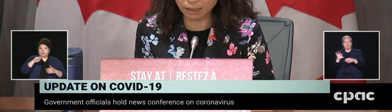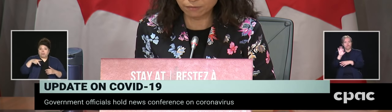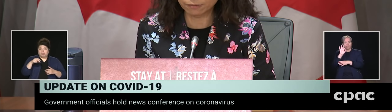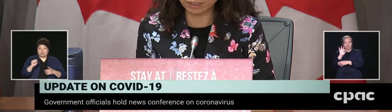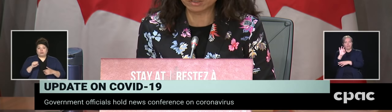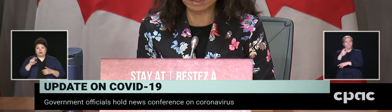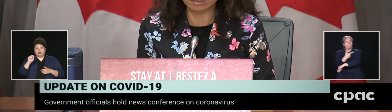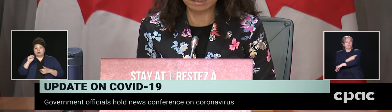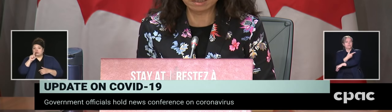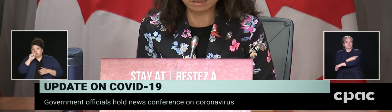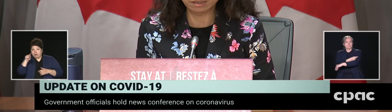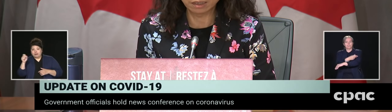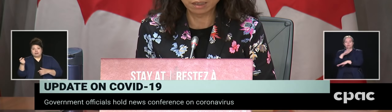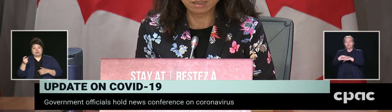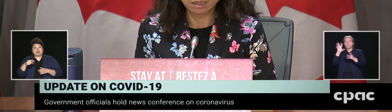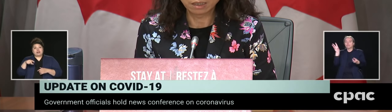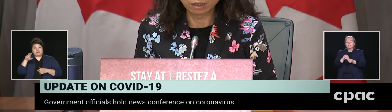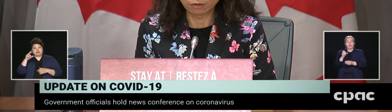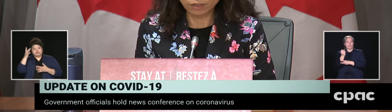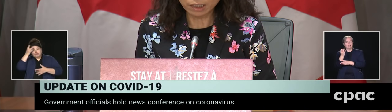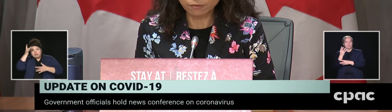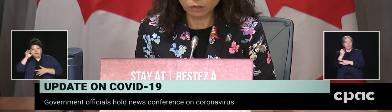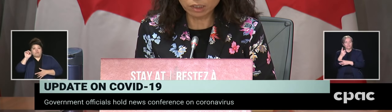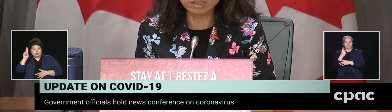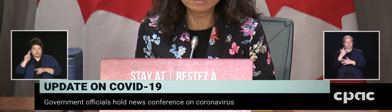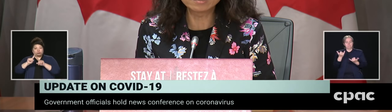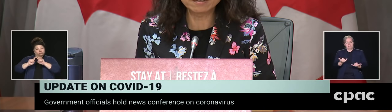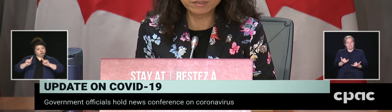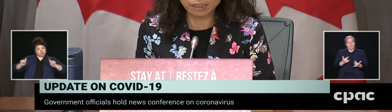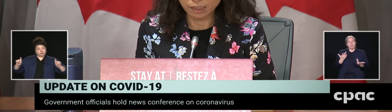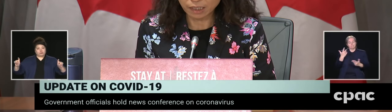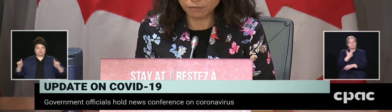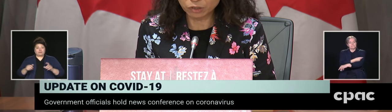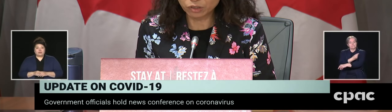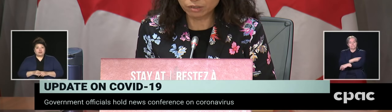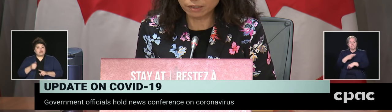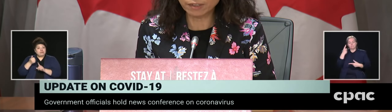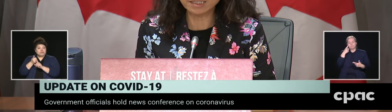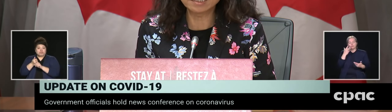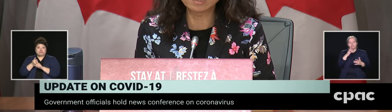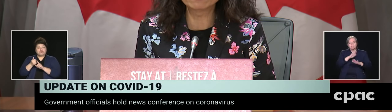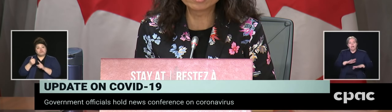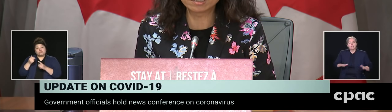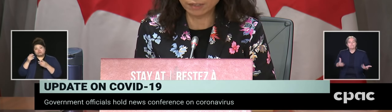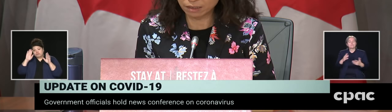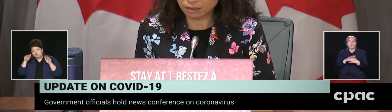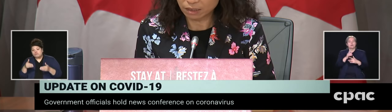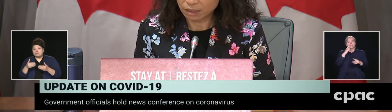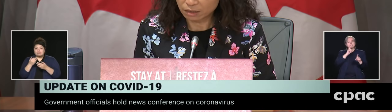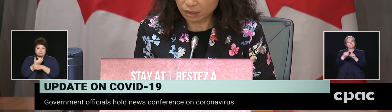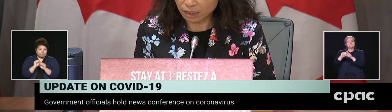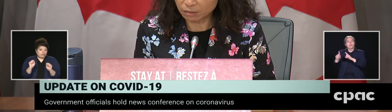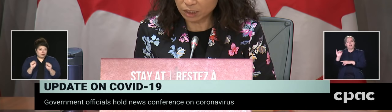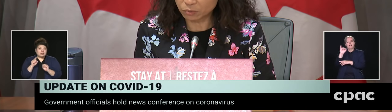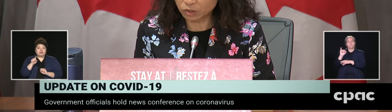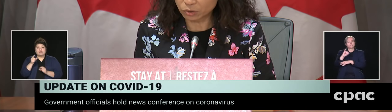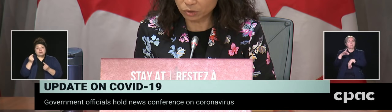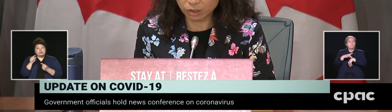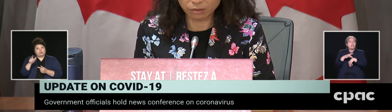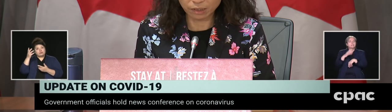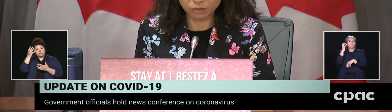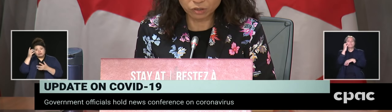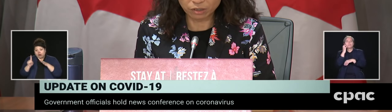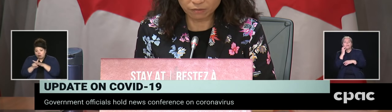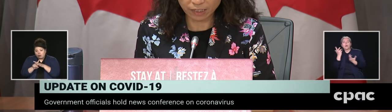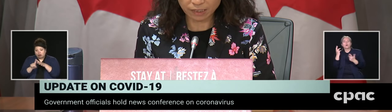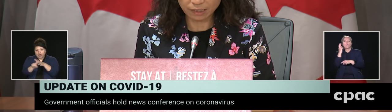and other infectious diseases. Known for his focus on safety and reducing vaccine adverse events, Dr. Hillman was